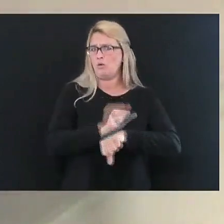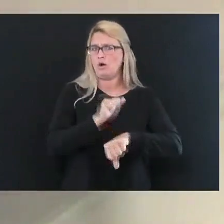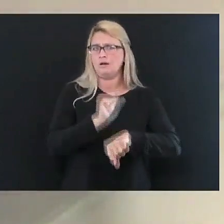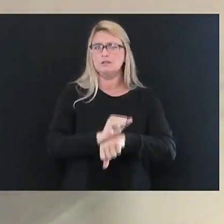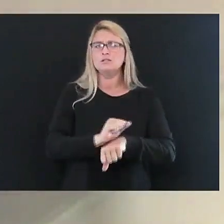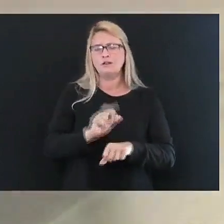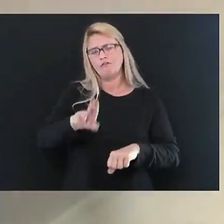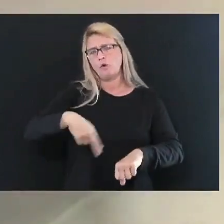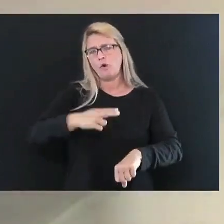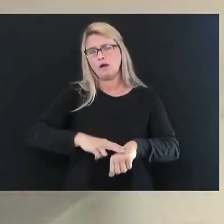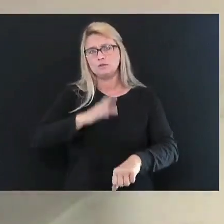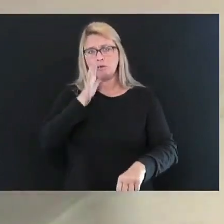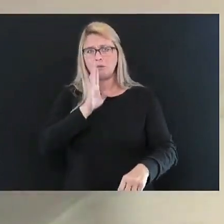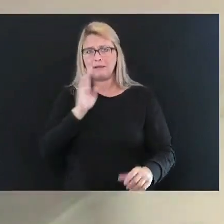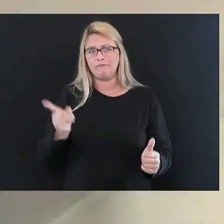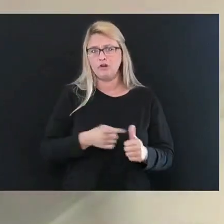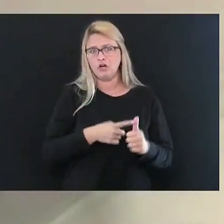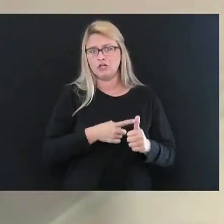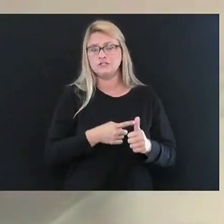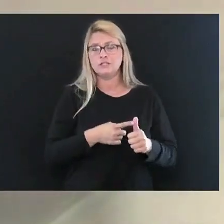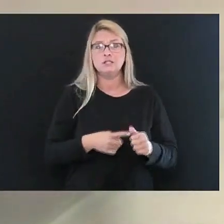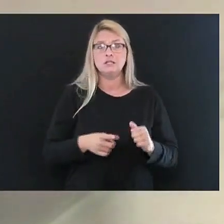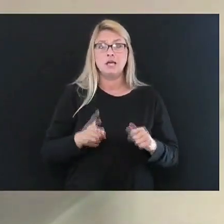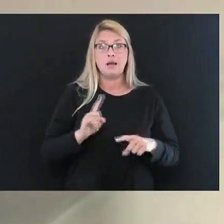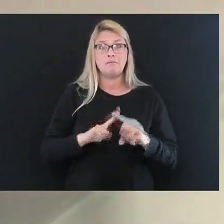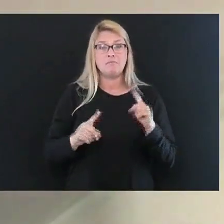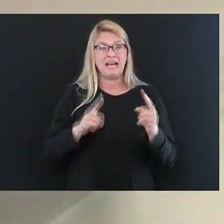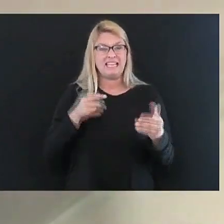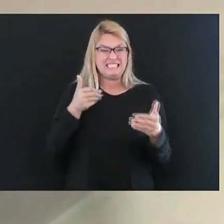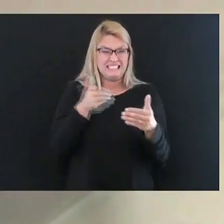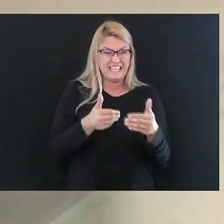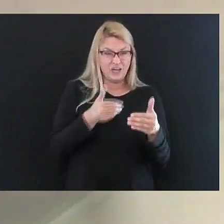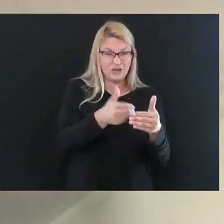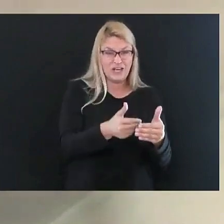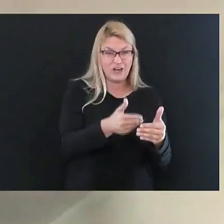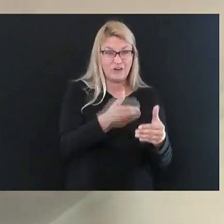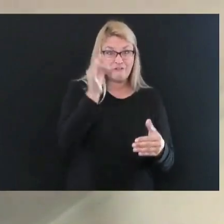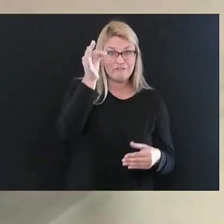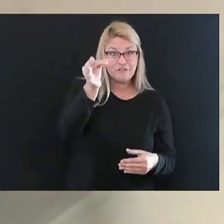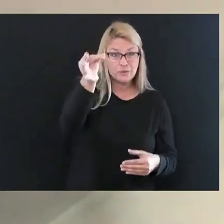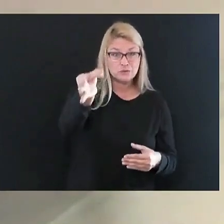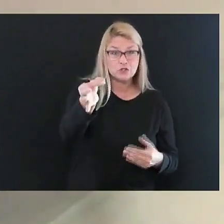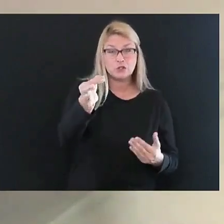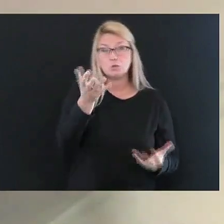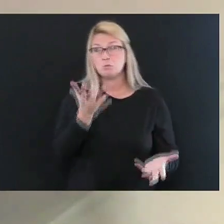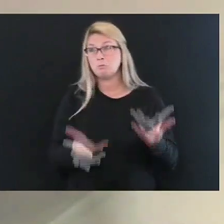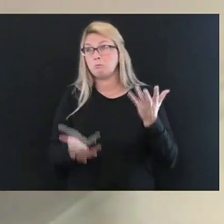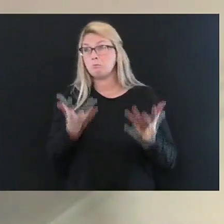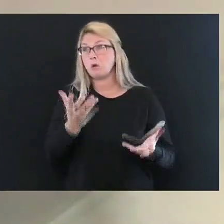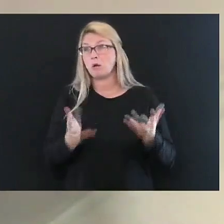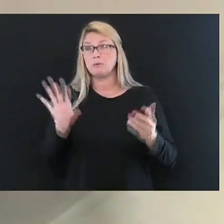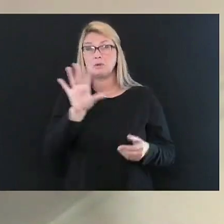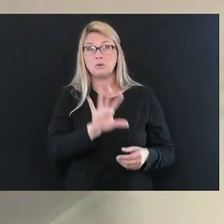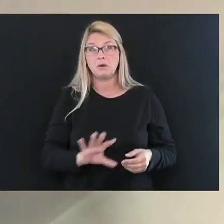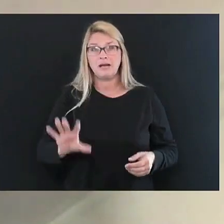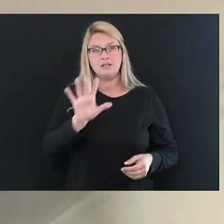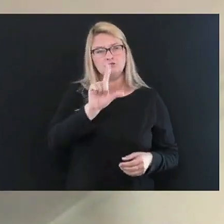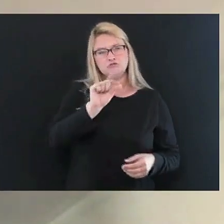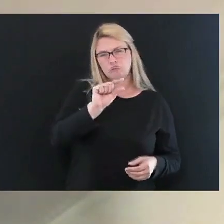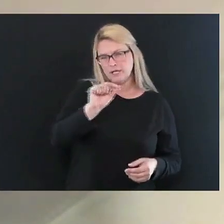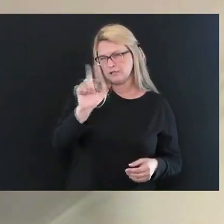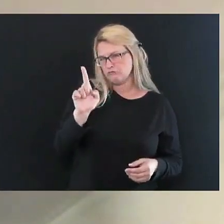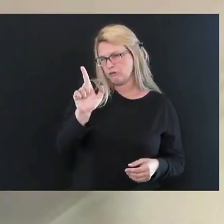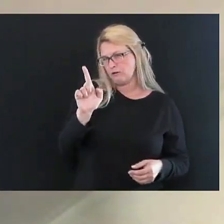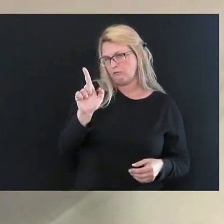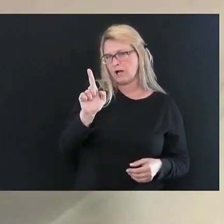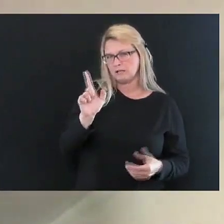know, at some point in the hopefully very near future, which probably will be into 2021 at some